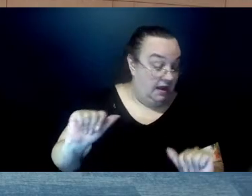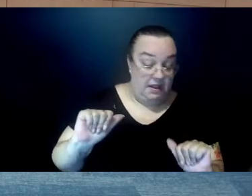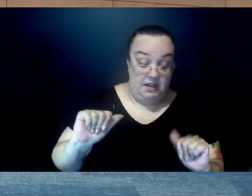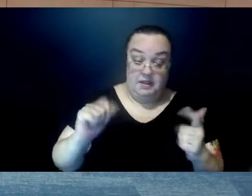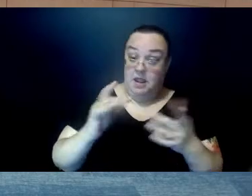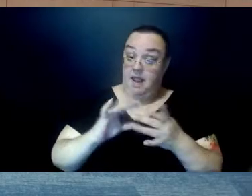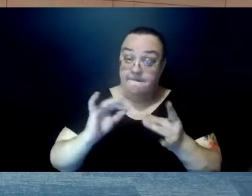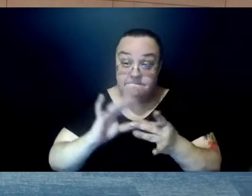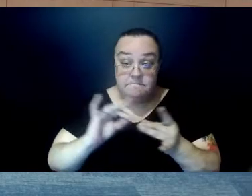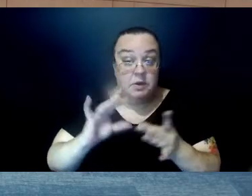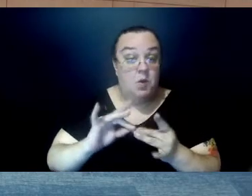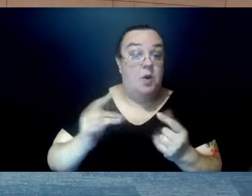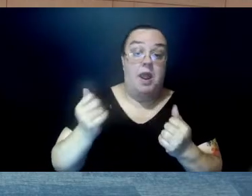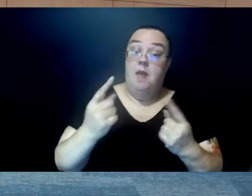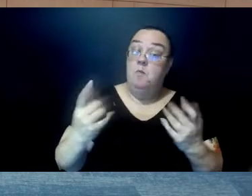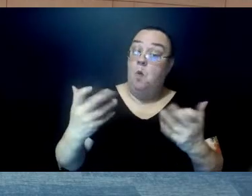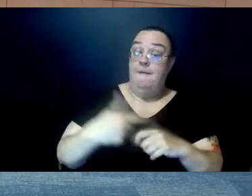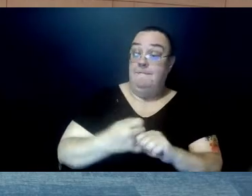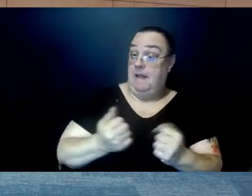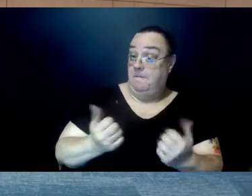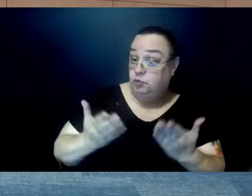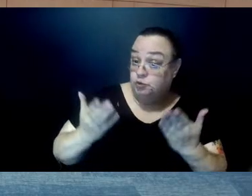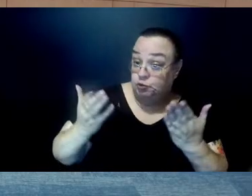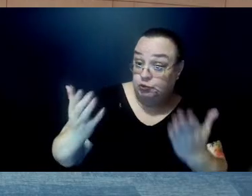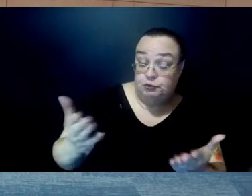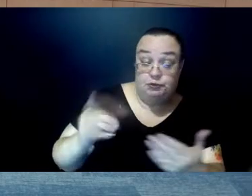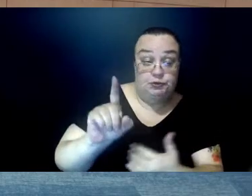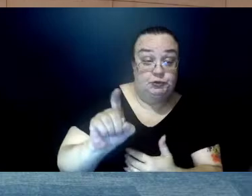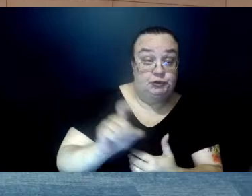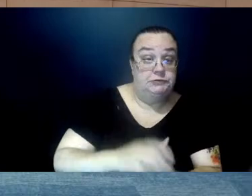comments, or would someone like to make a motion?